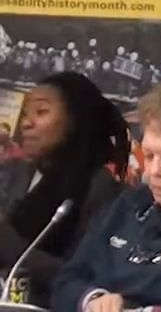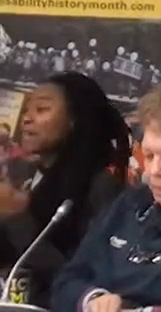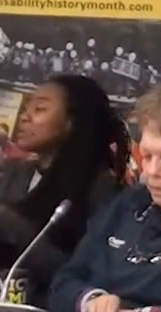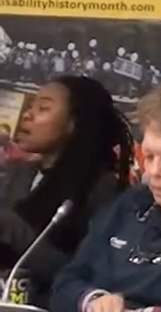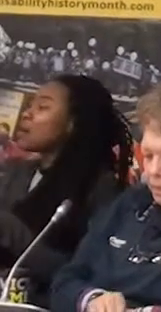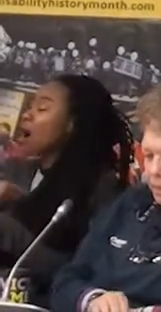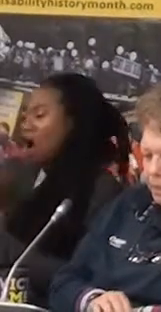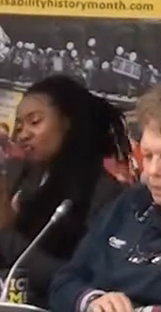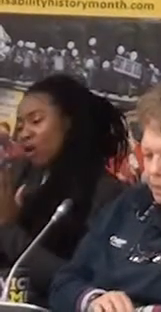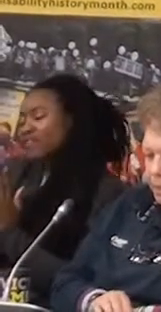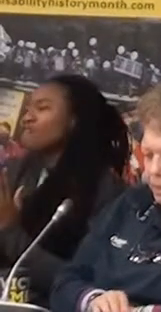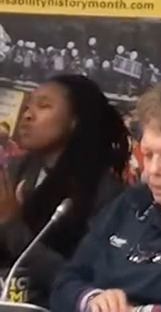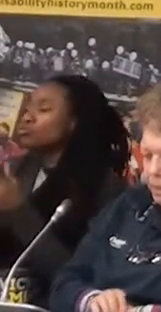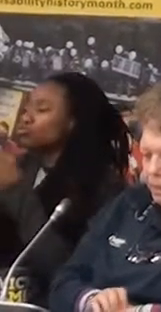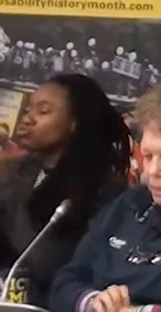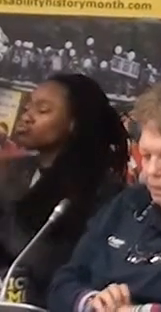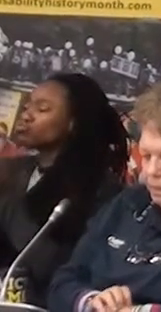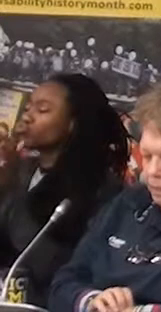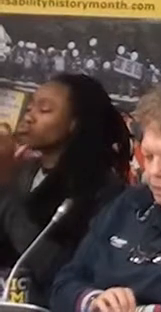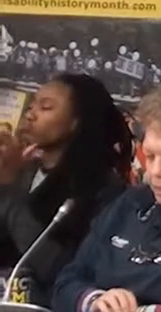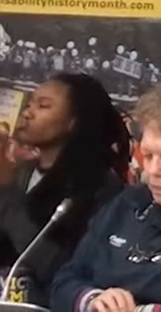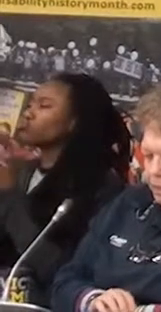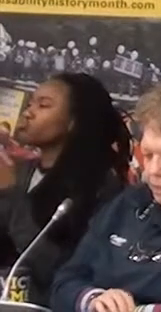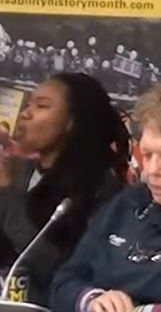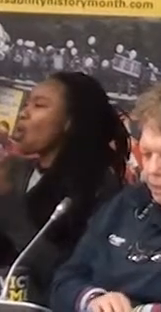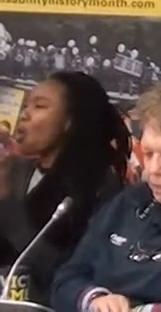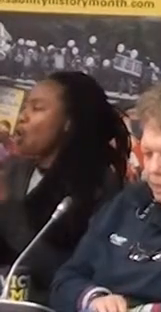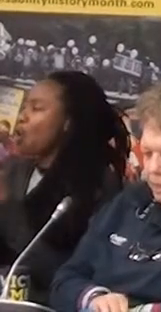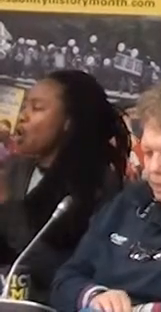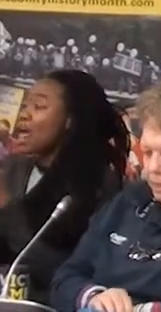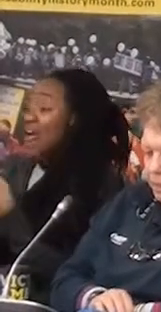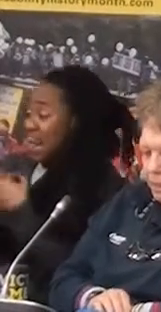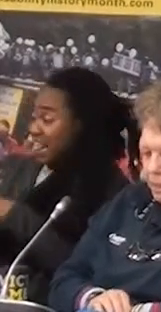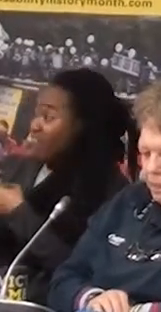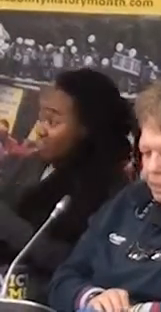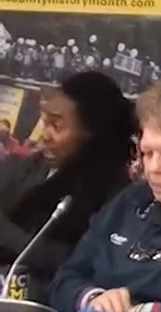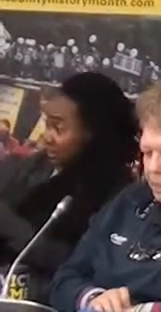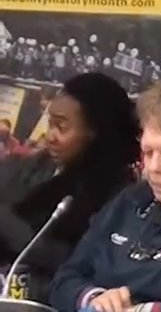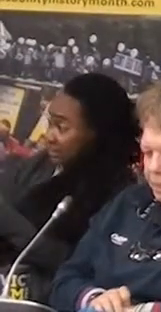read from Strawn that there would be leaflets dropped, you know, in the